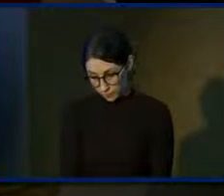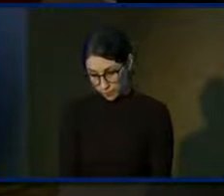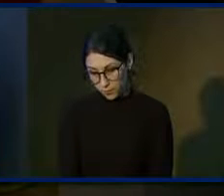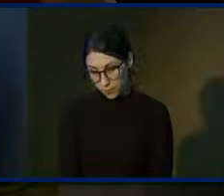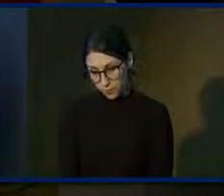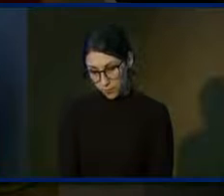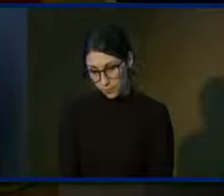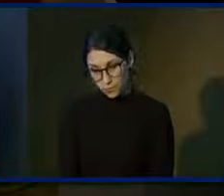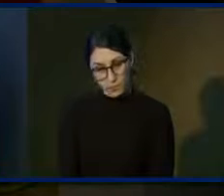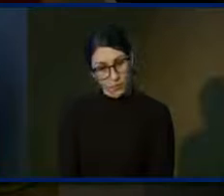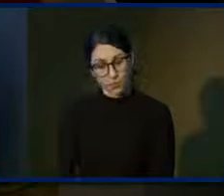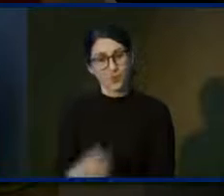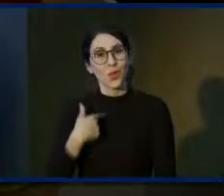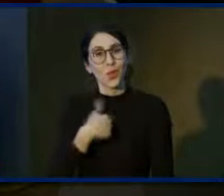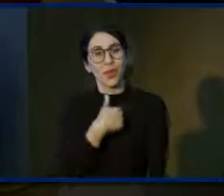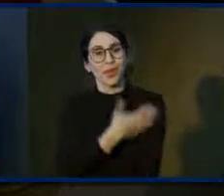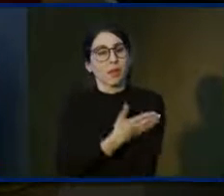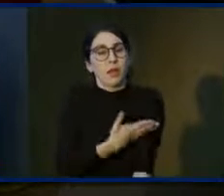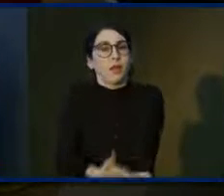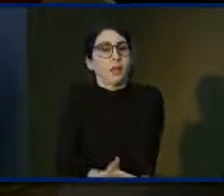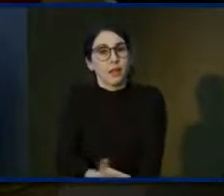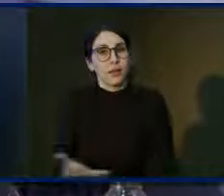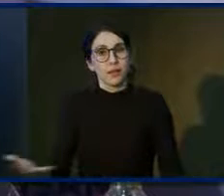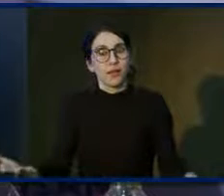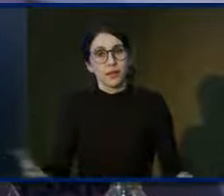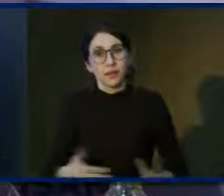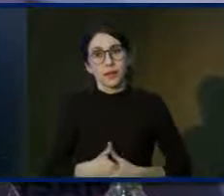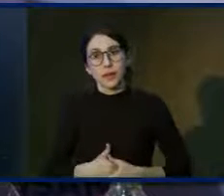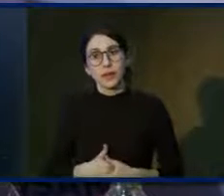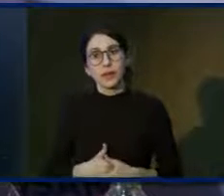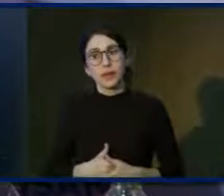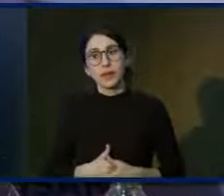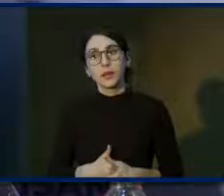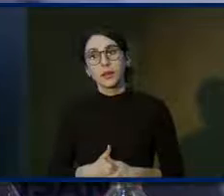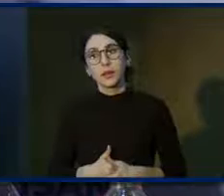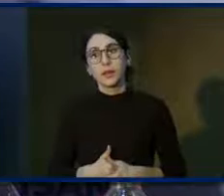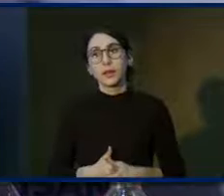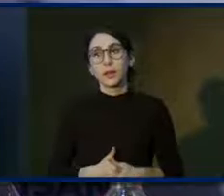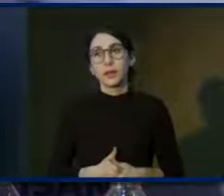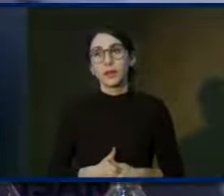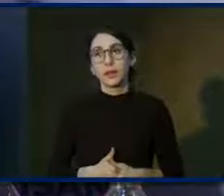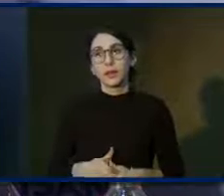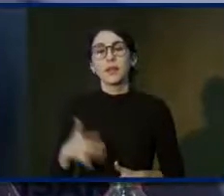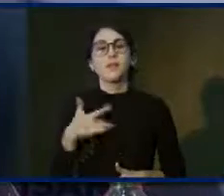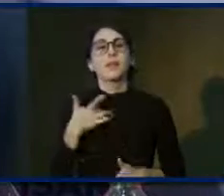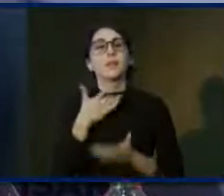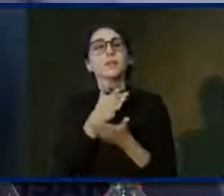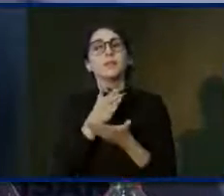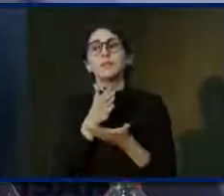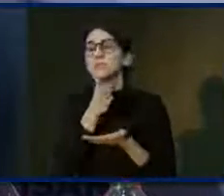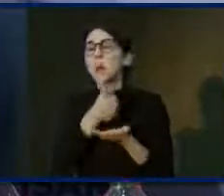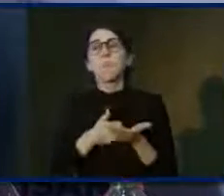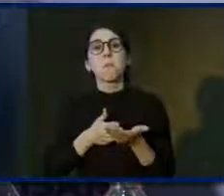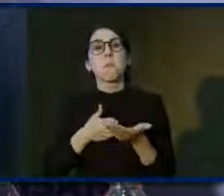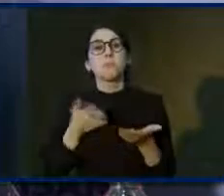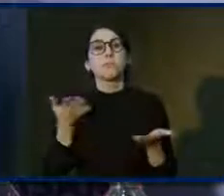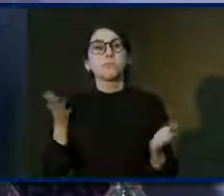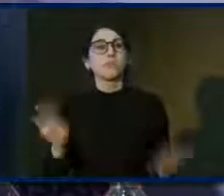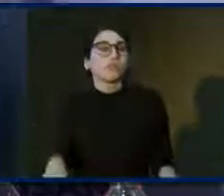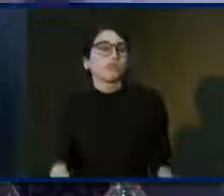It's taking us back, and I feel that there's been some complacency